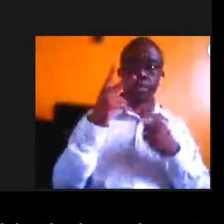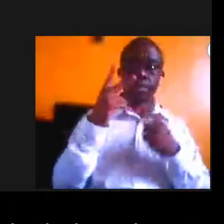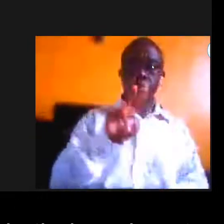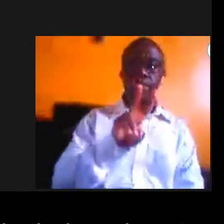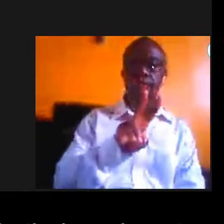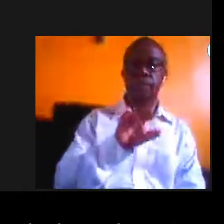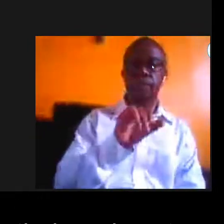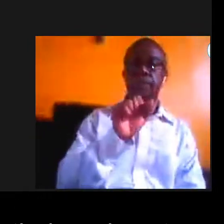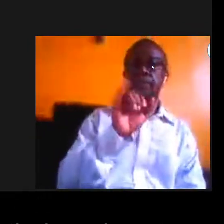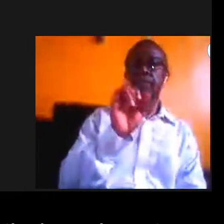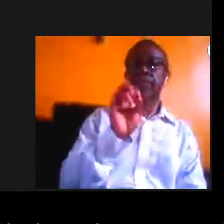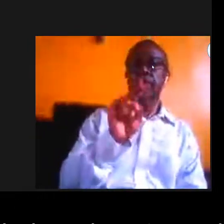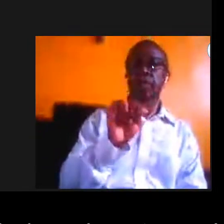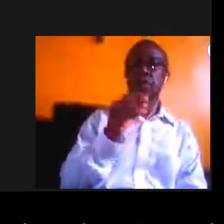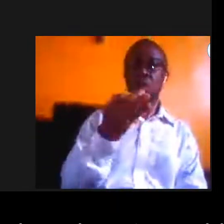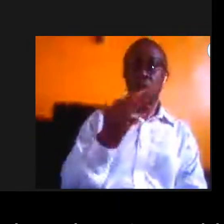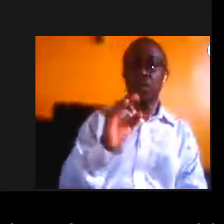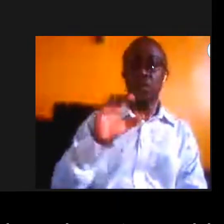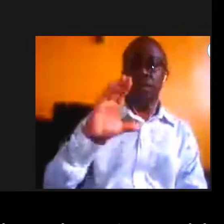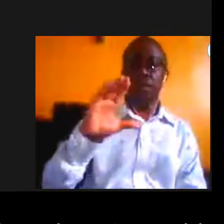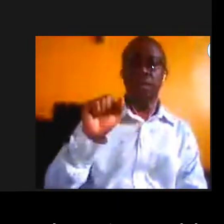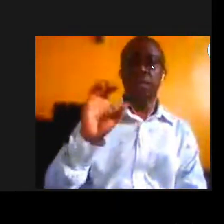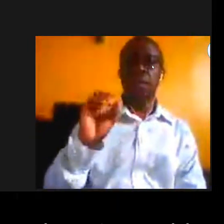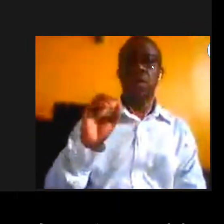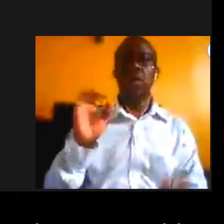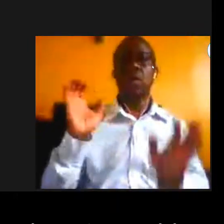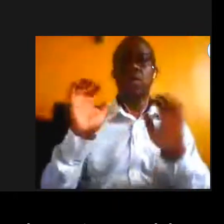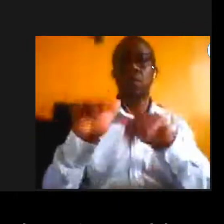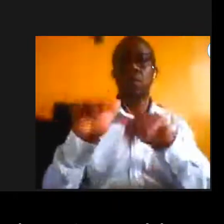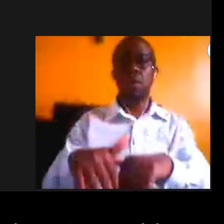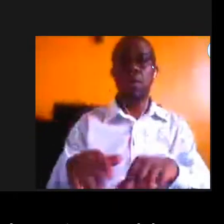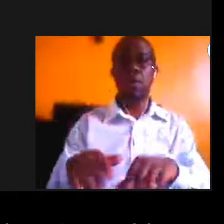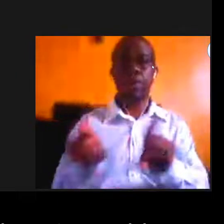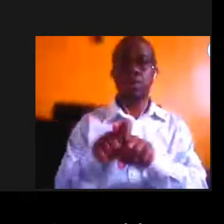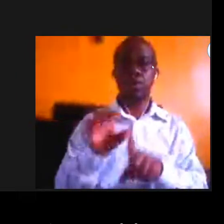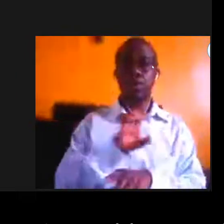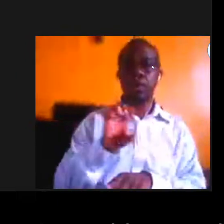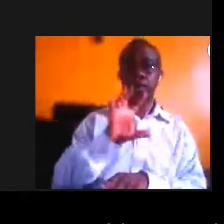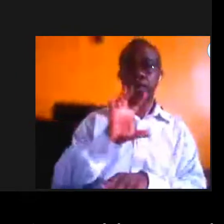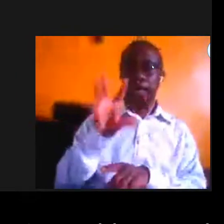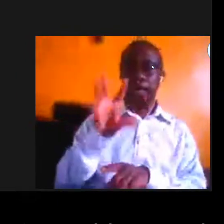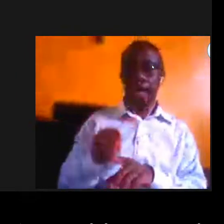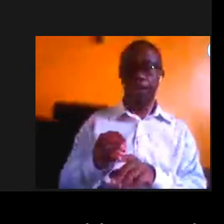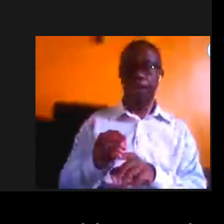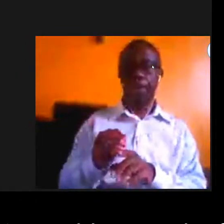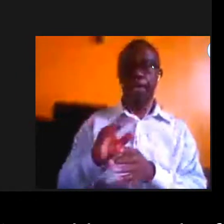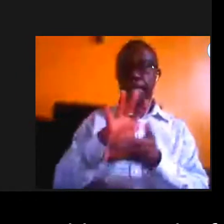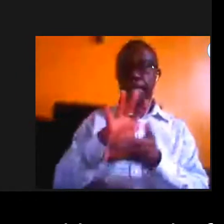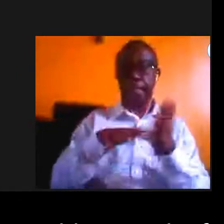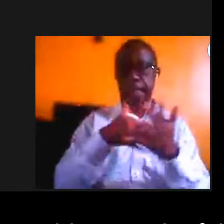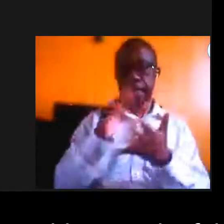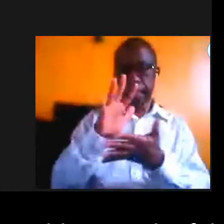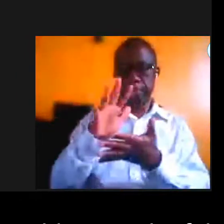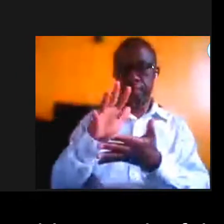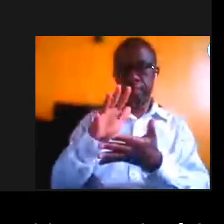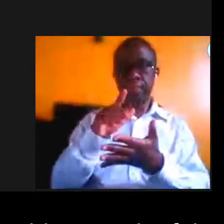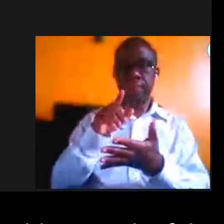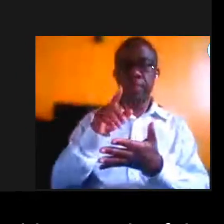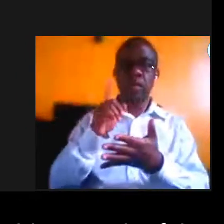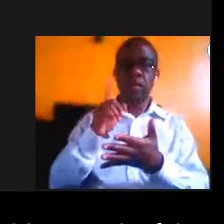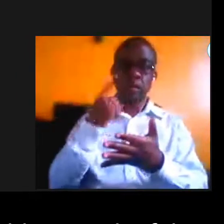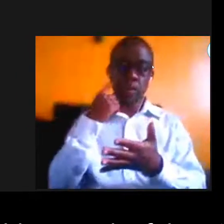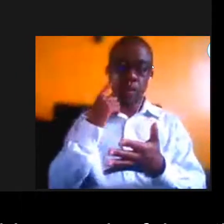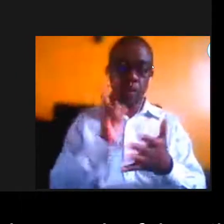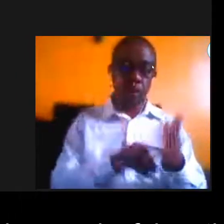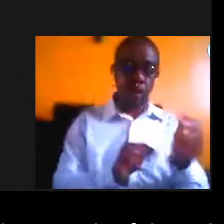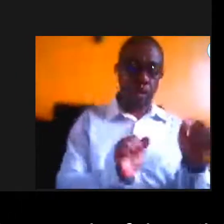the CSO Forum, the vision of Eastern Africa Child Network, to know what has been changed and what should